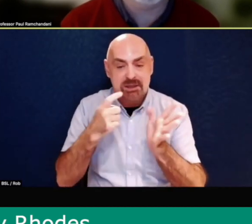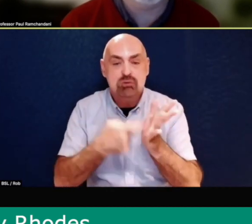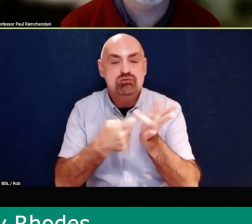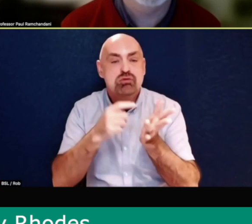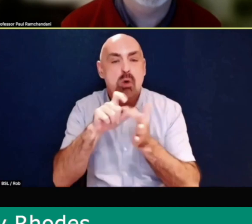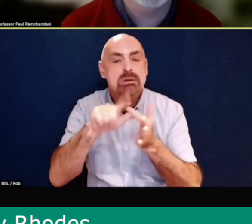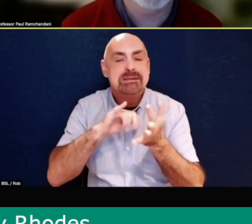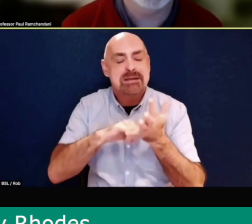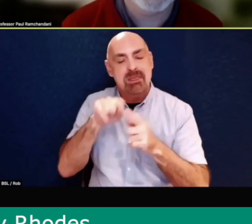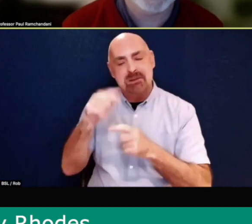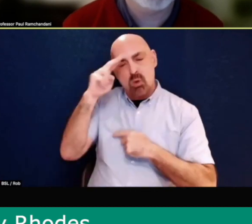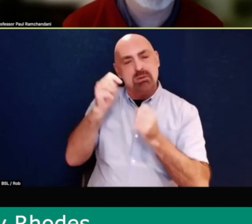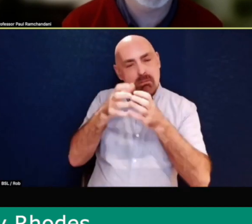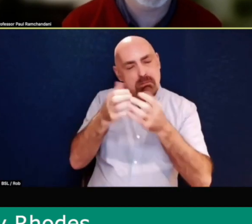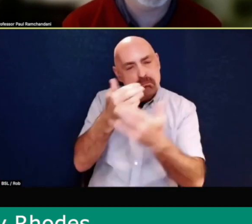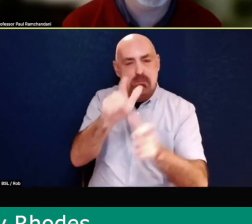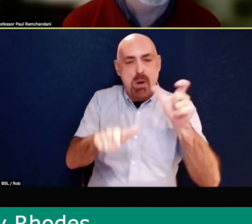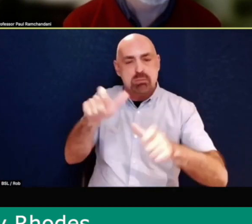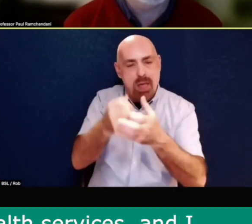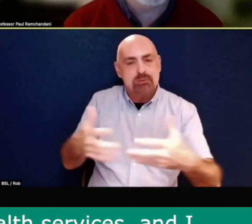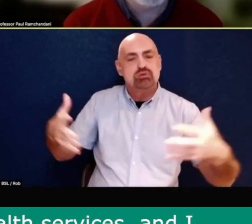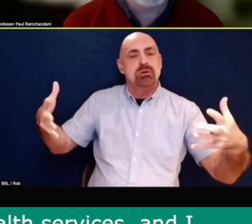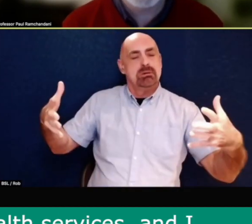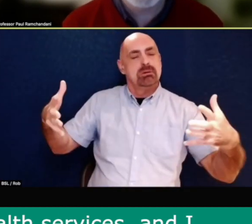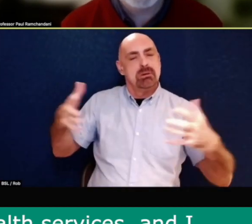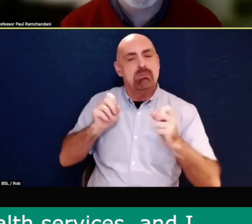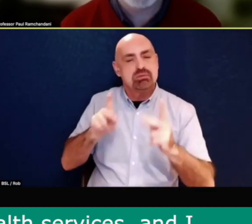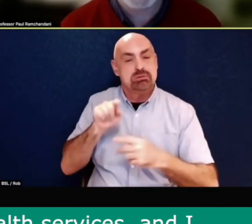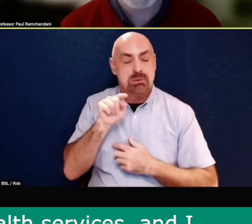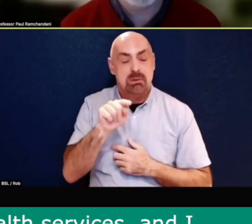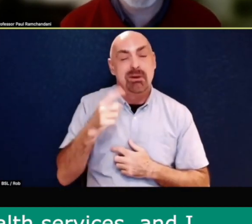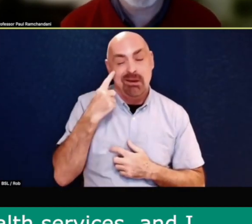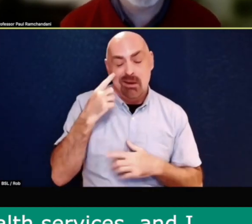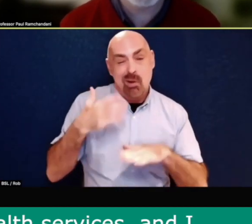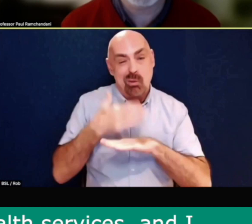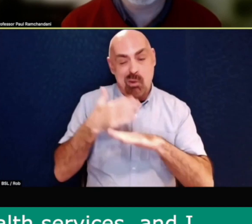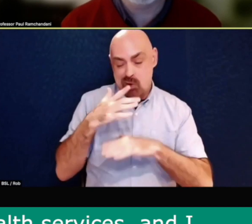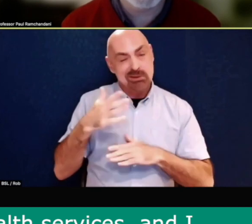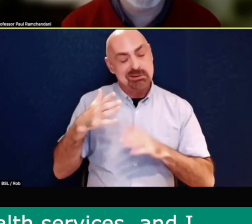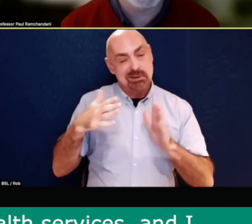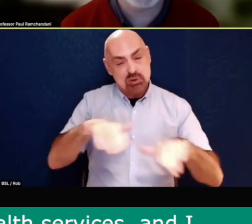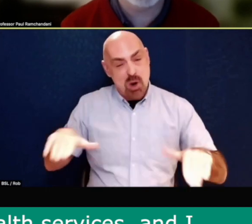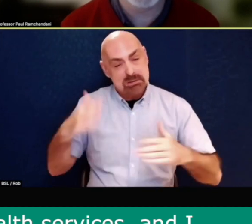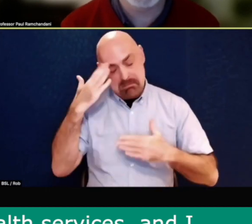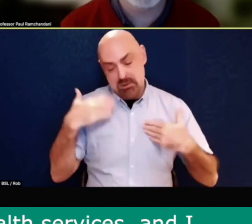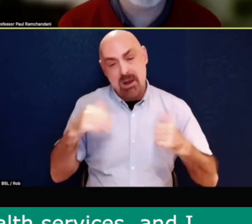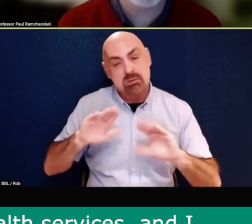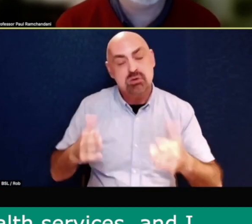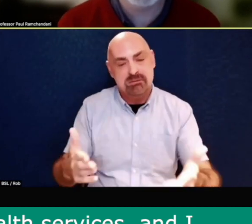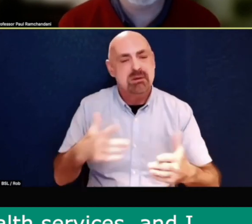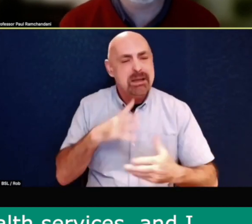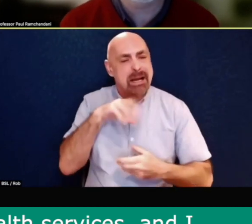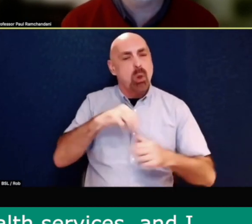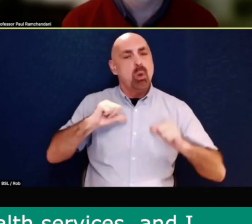population approach to thinking about risk reduction. And when we work in child and adolescent mental health services, and I include myself in this, we're